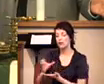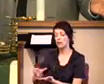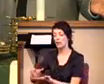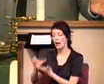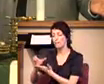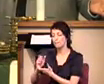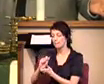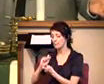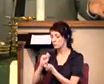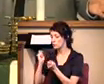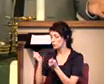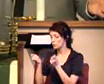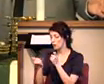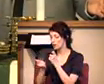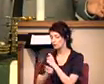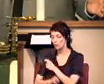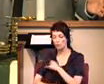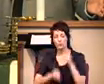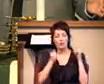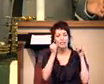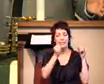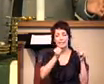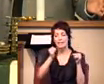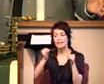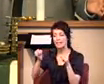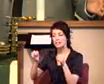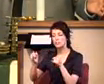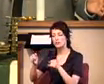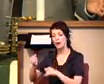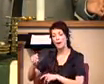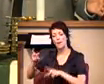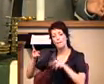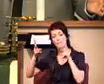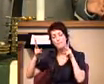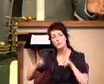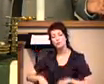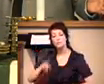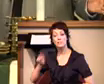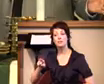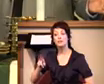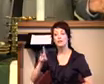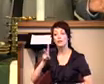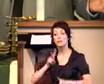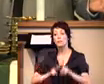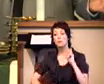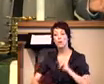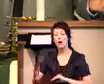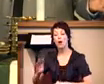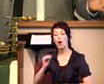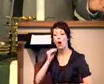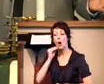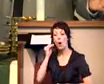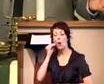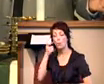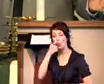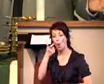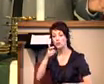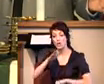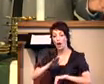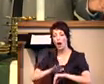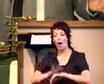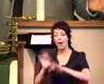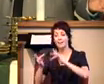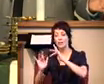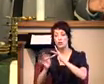each person here needs. For those who might be at home watching us on the web, that if